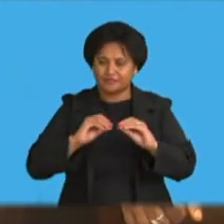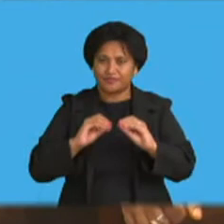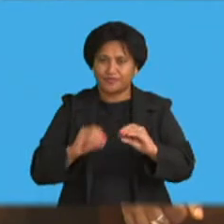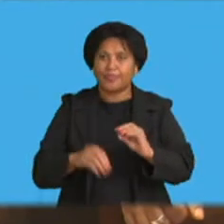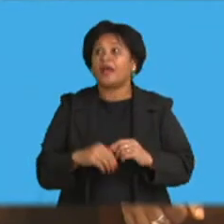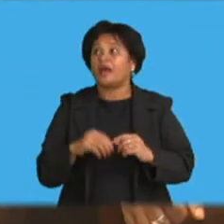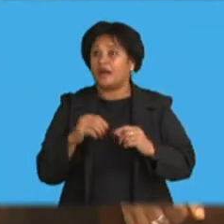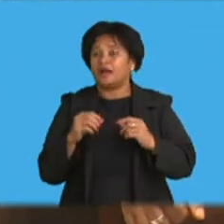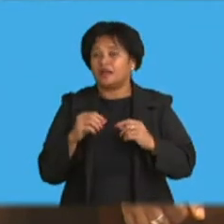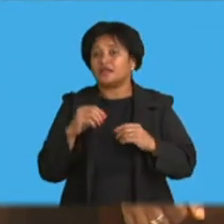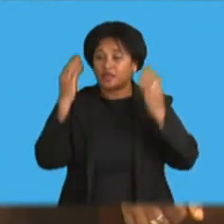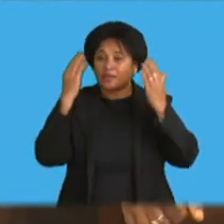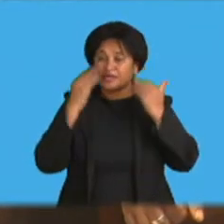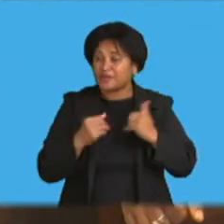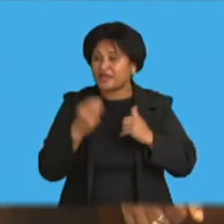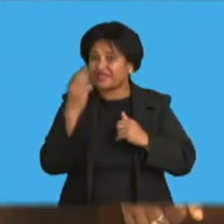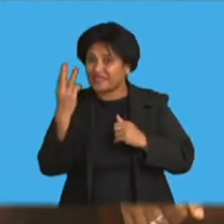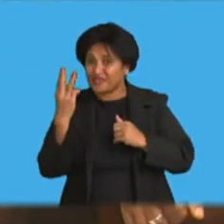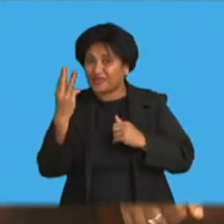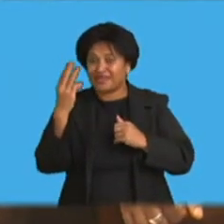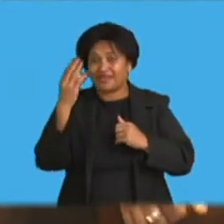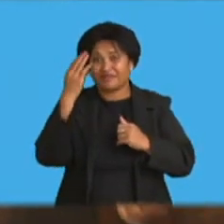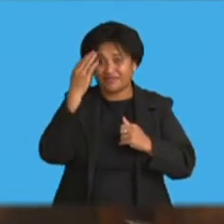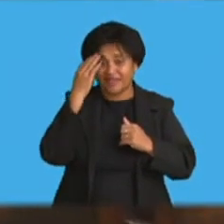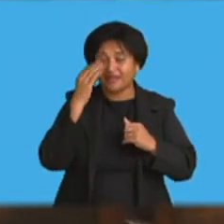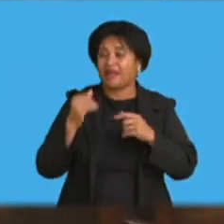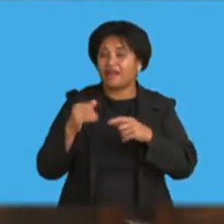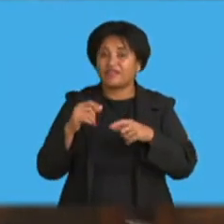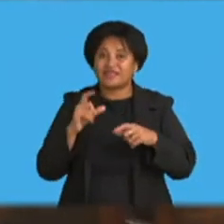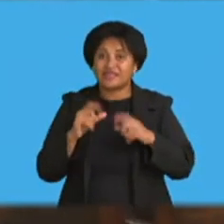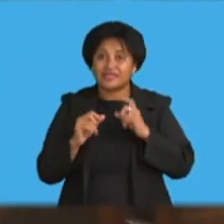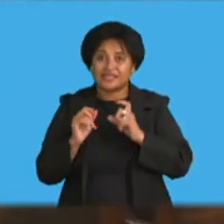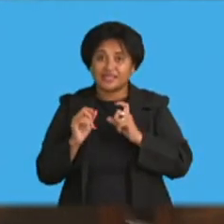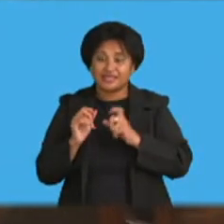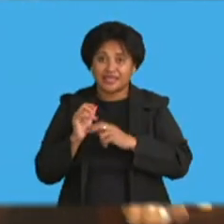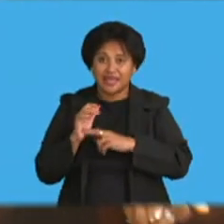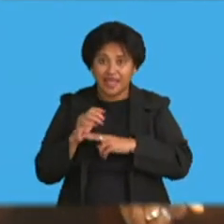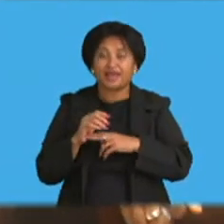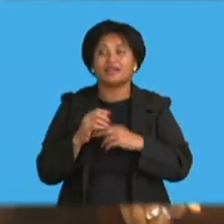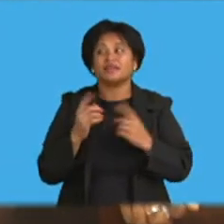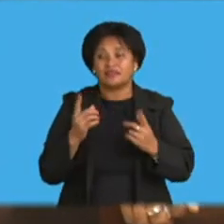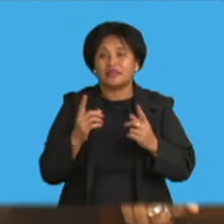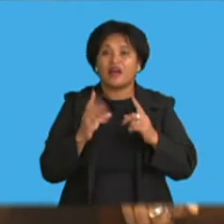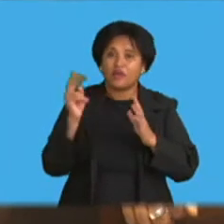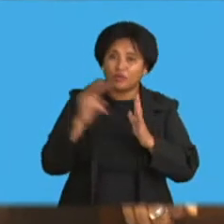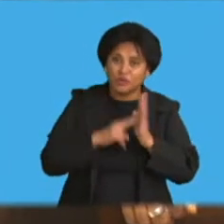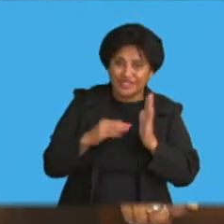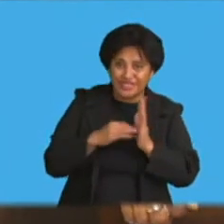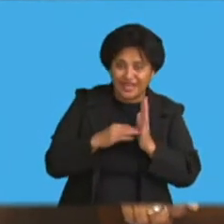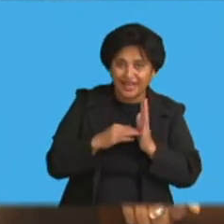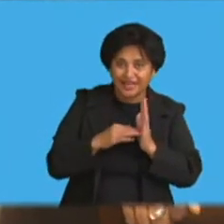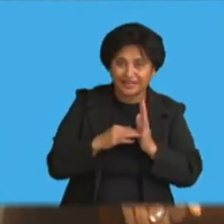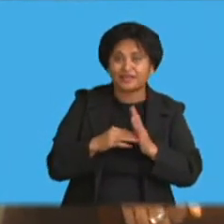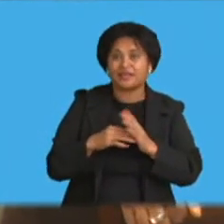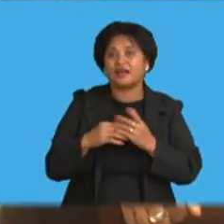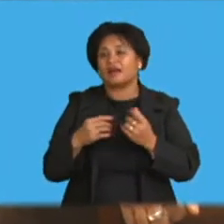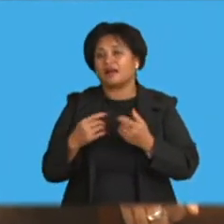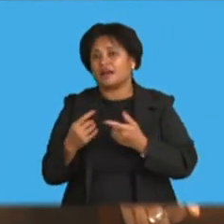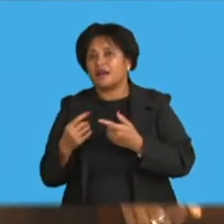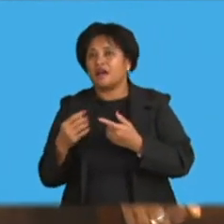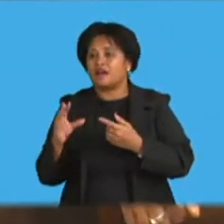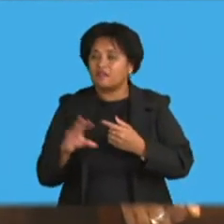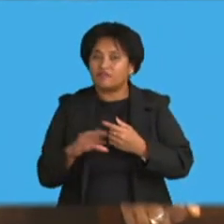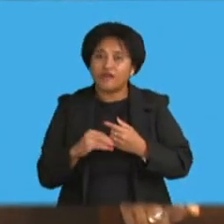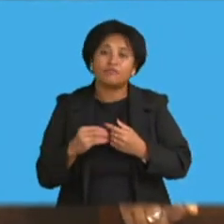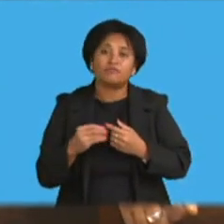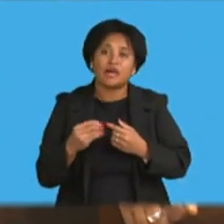government, of state or government at CCEM, Right Honourable Helen Clark, former Prime Minister of New Zealand, and the former Administrator of the United Nations